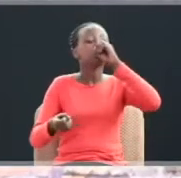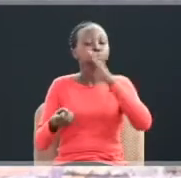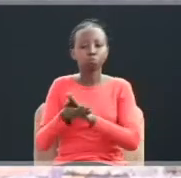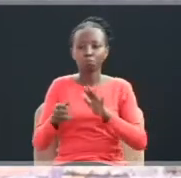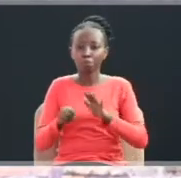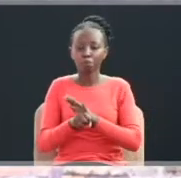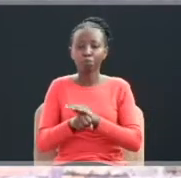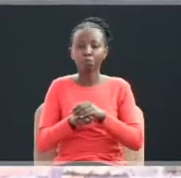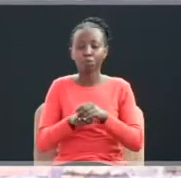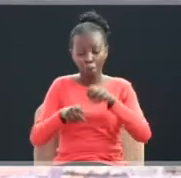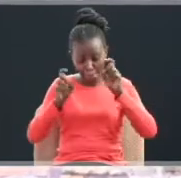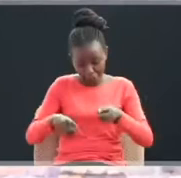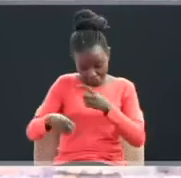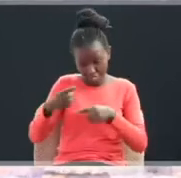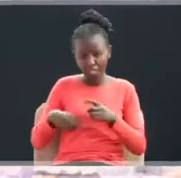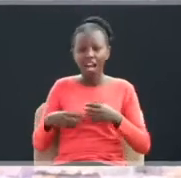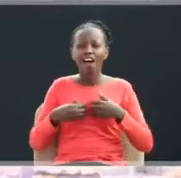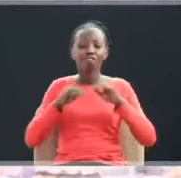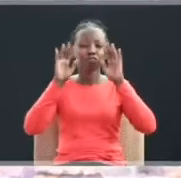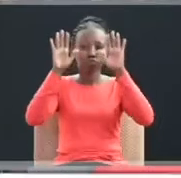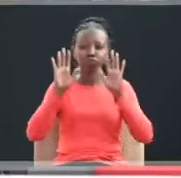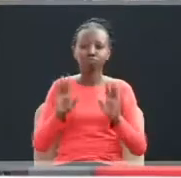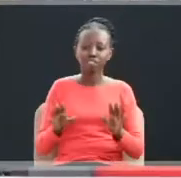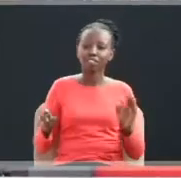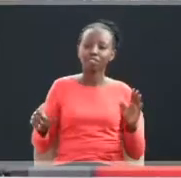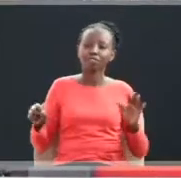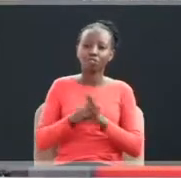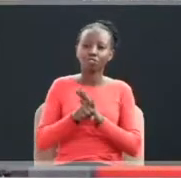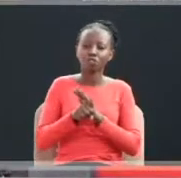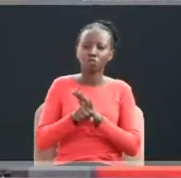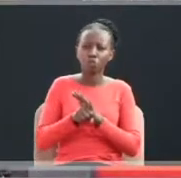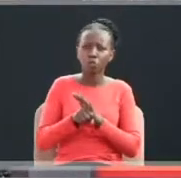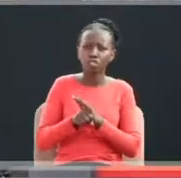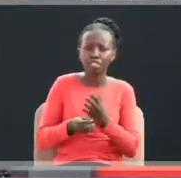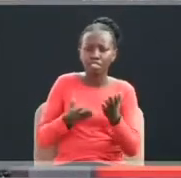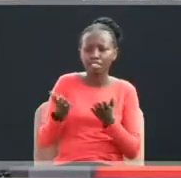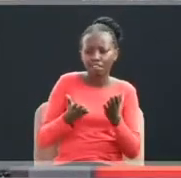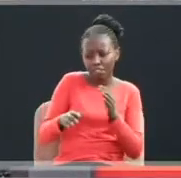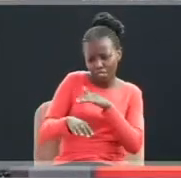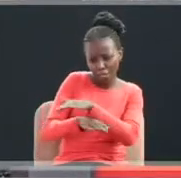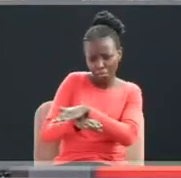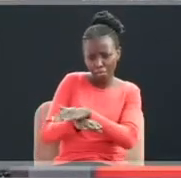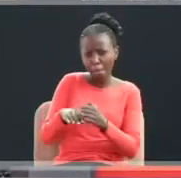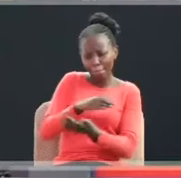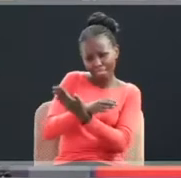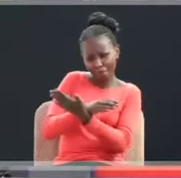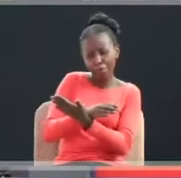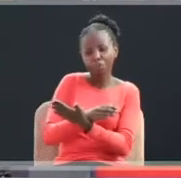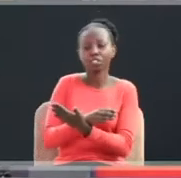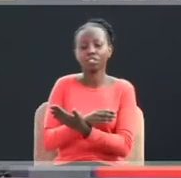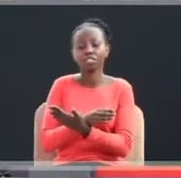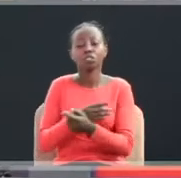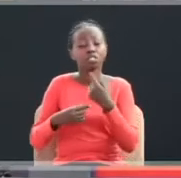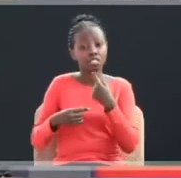come. We had a wonderful service this morning, and the word that was spoken was very, very practical, that God is